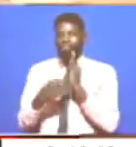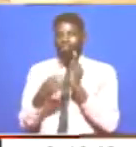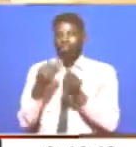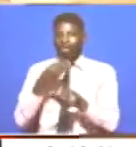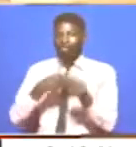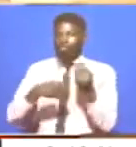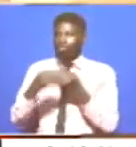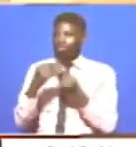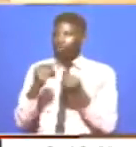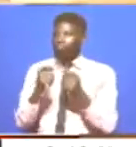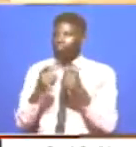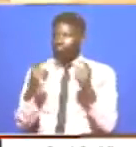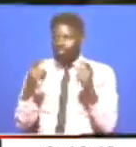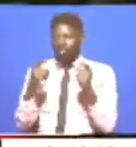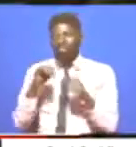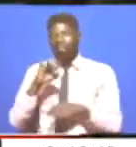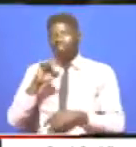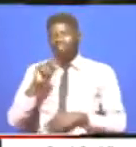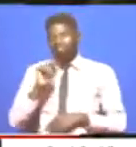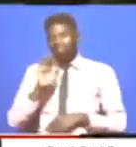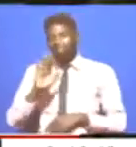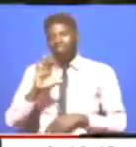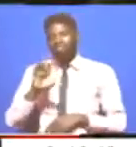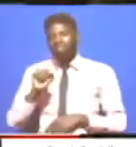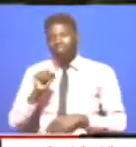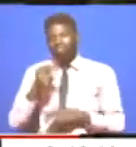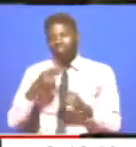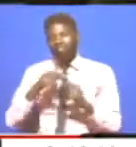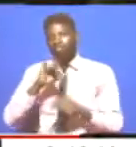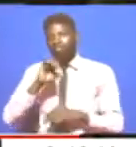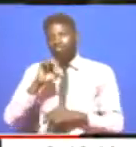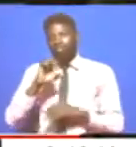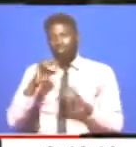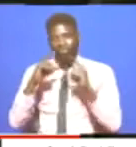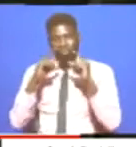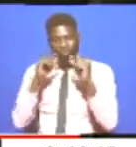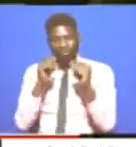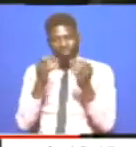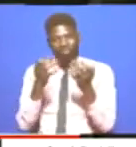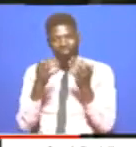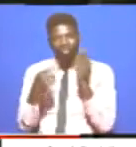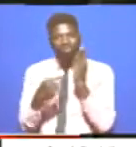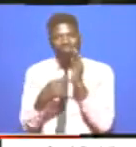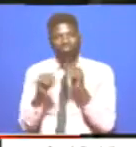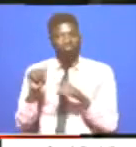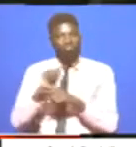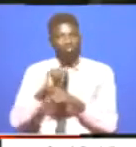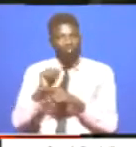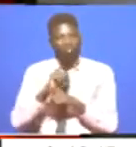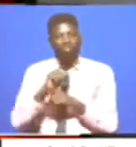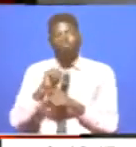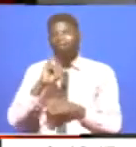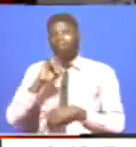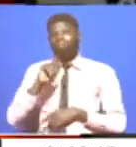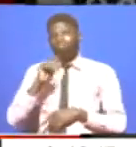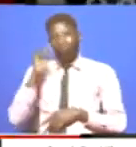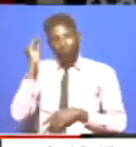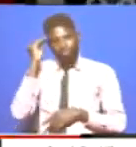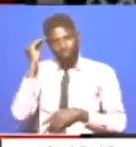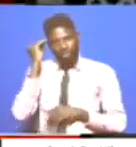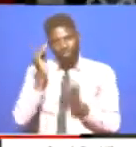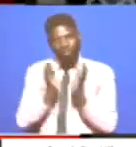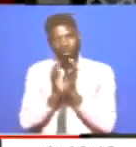Cabinet Secretary Joe Mucheru says there is a need for technical training aimed at improving the IT knowledge in the public sector. This